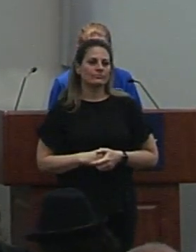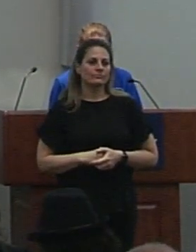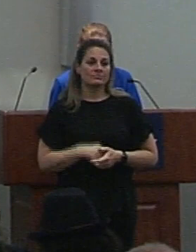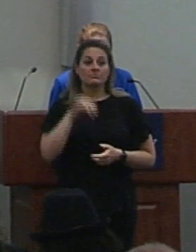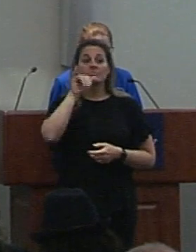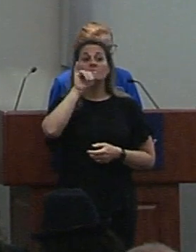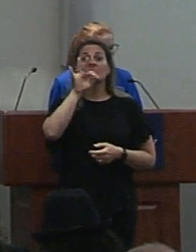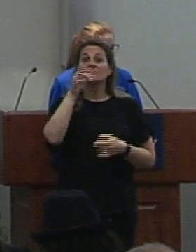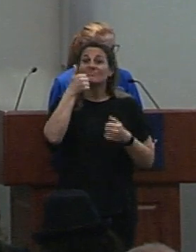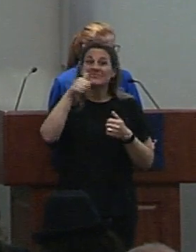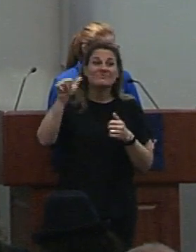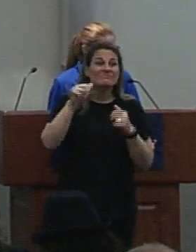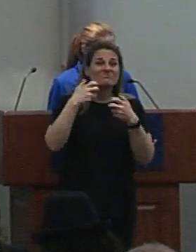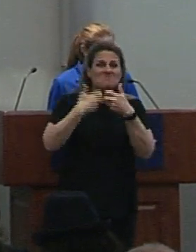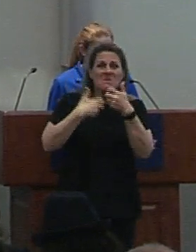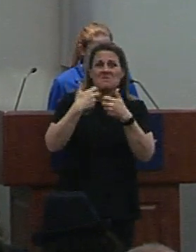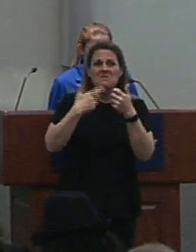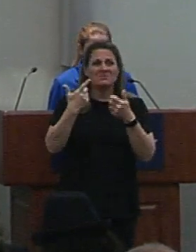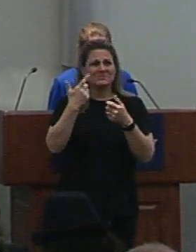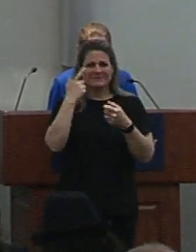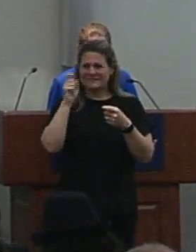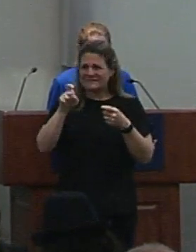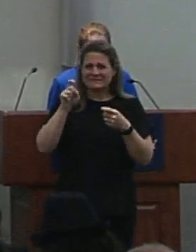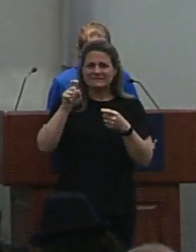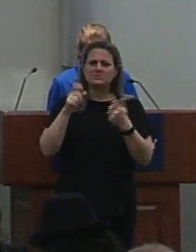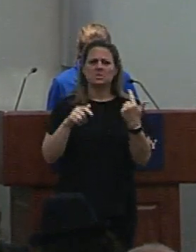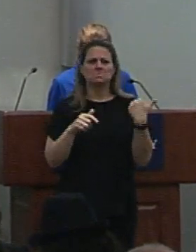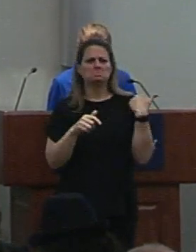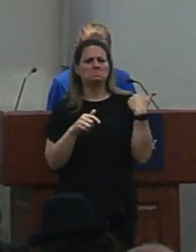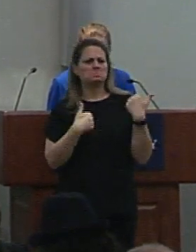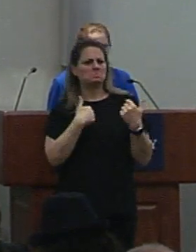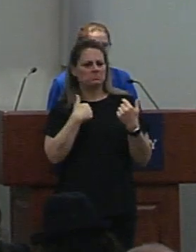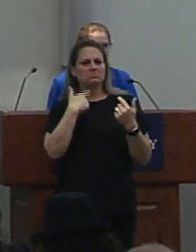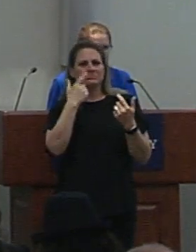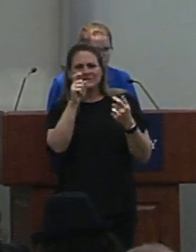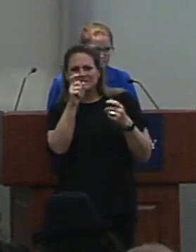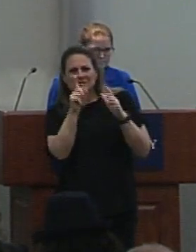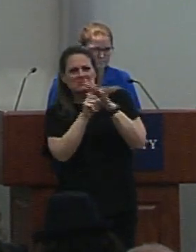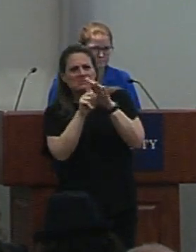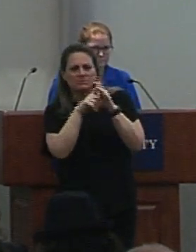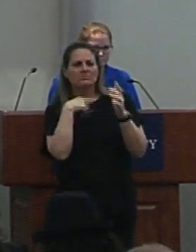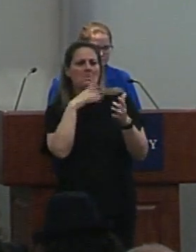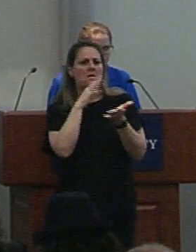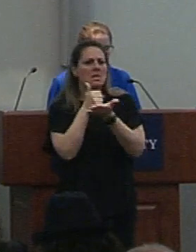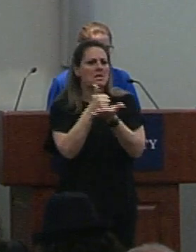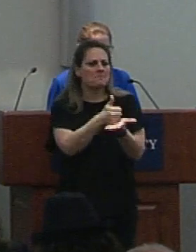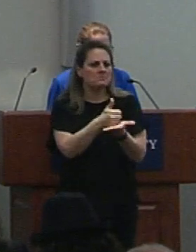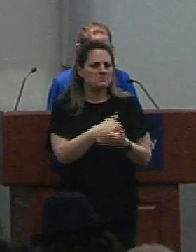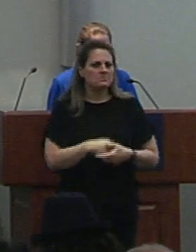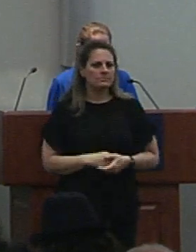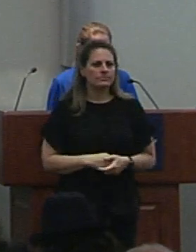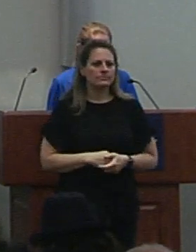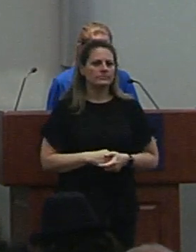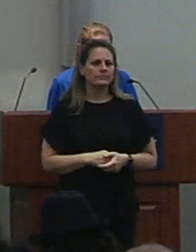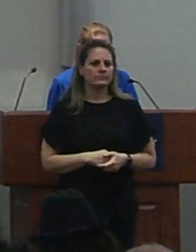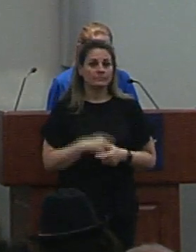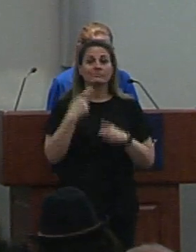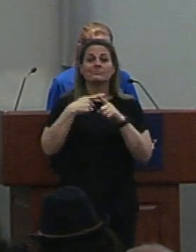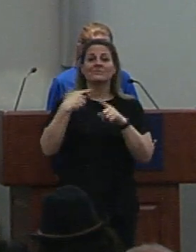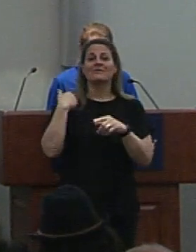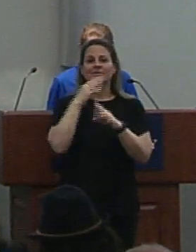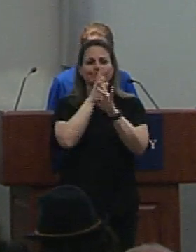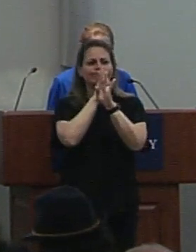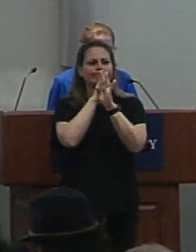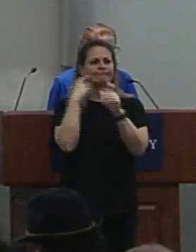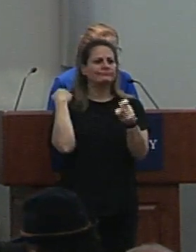assistance. Simultaneous interpretation in Spanish is also available by clicking the globe on the Zoom screen,